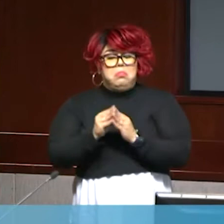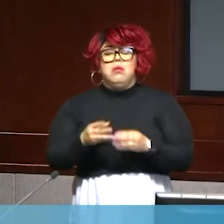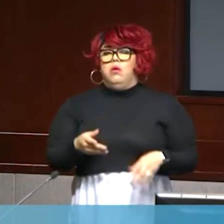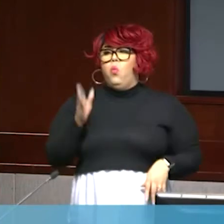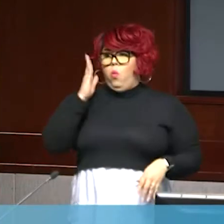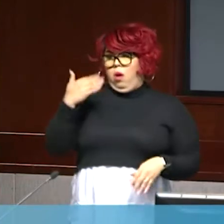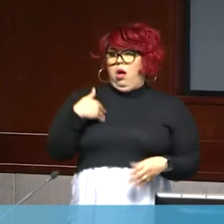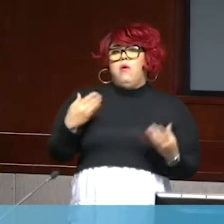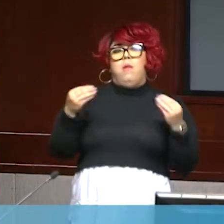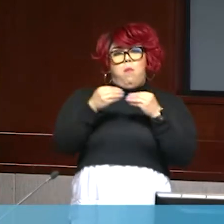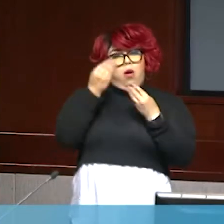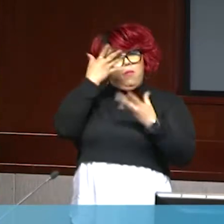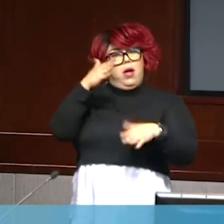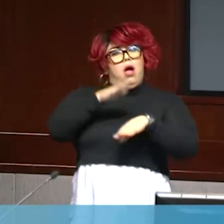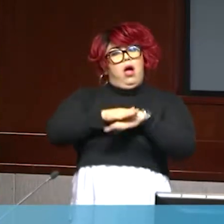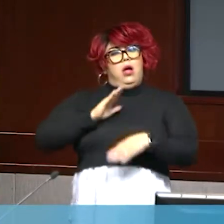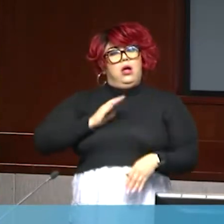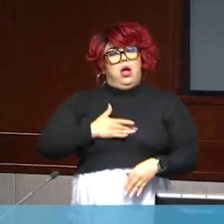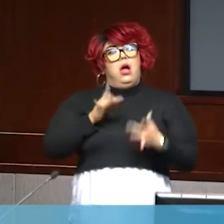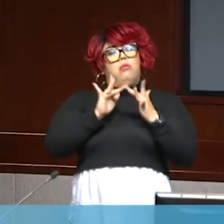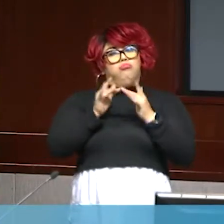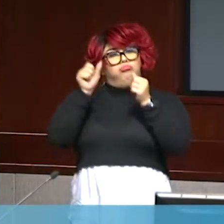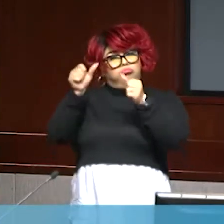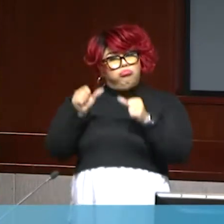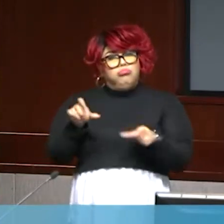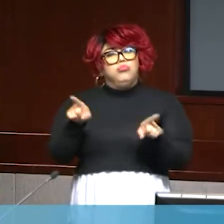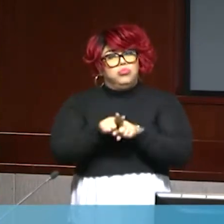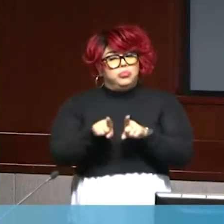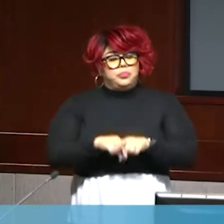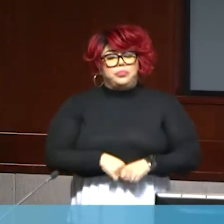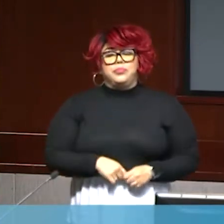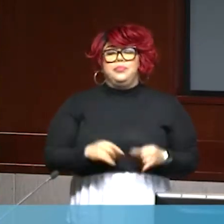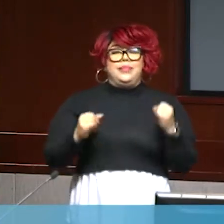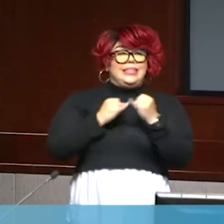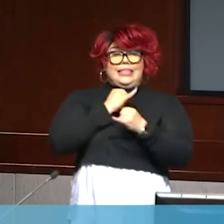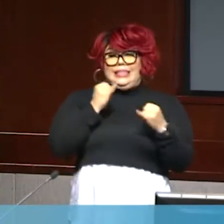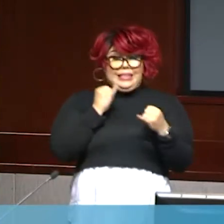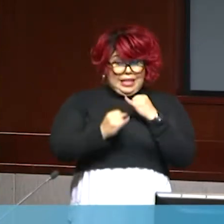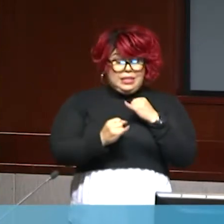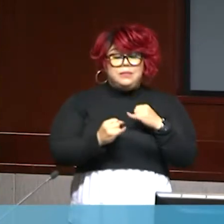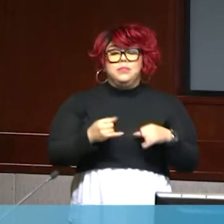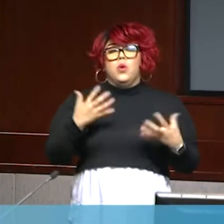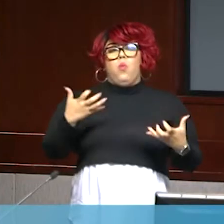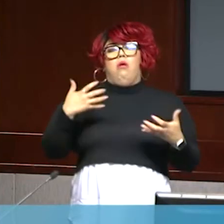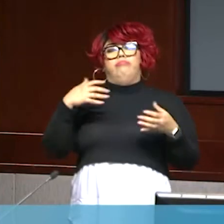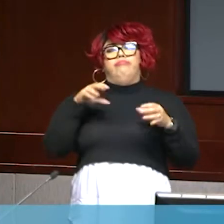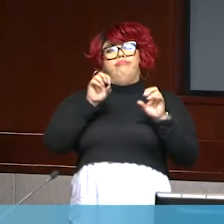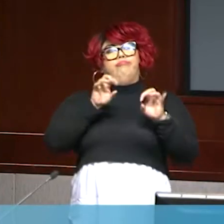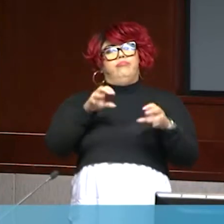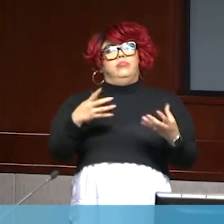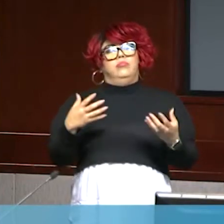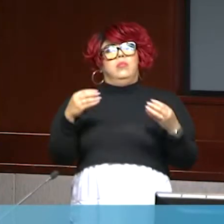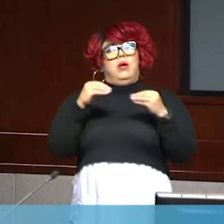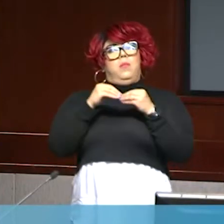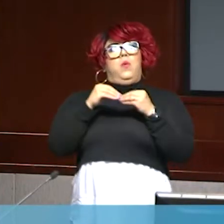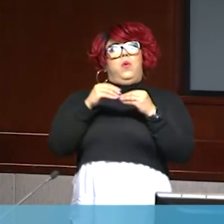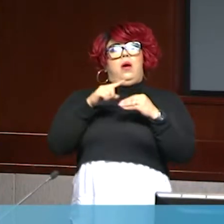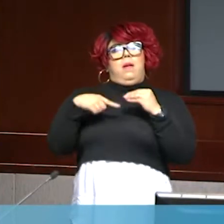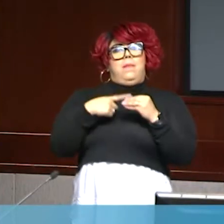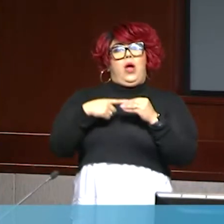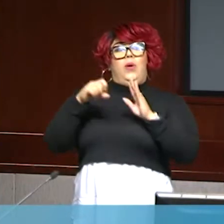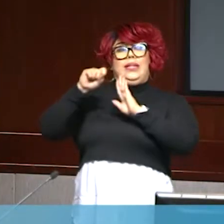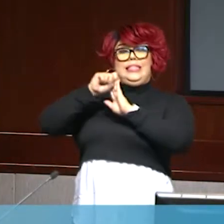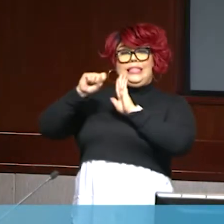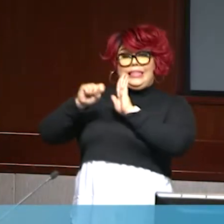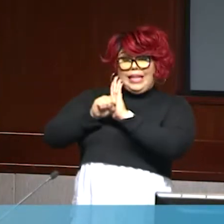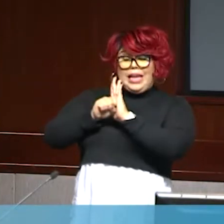information on kerncounty.com for this program as well. Lastly, I wanted to talk a little bit about the state and how the California